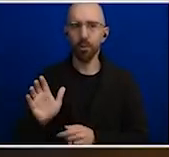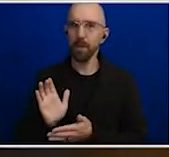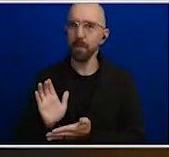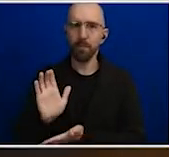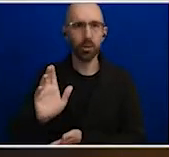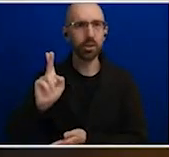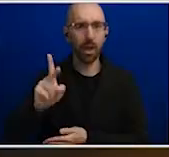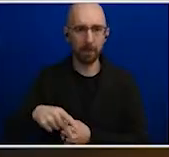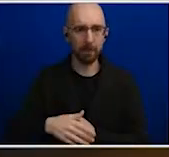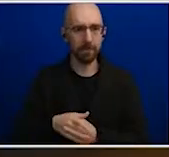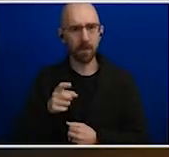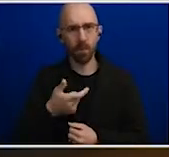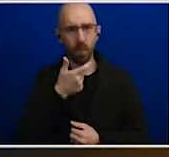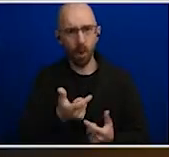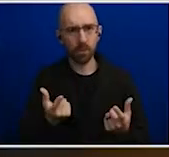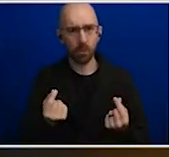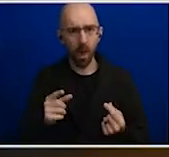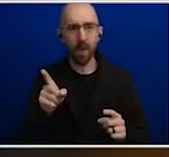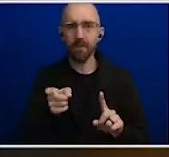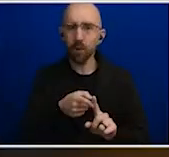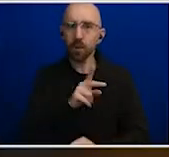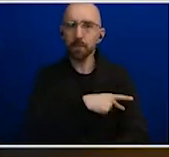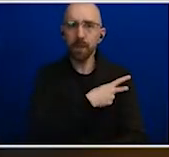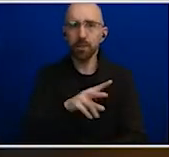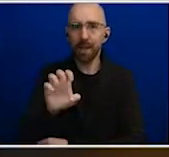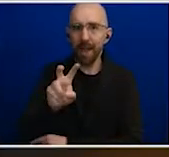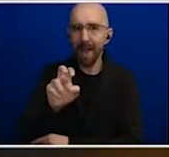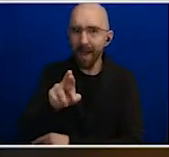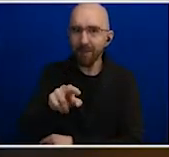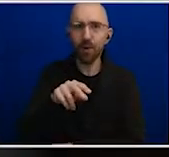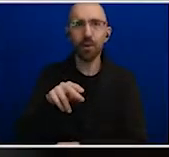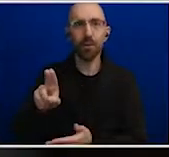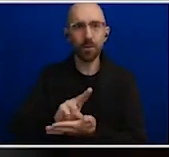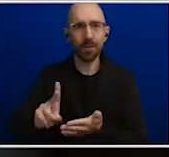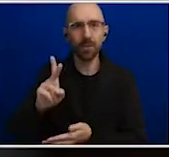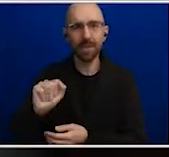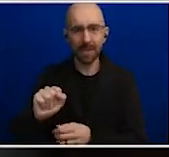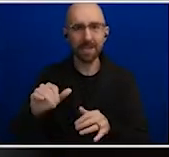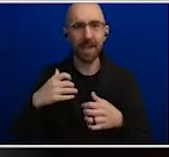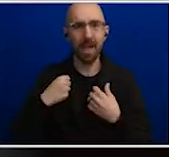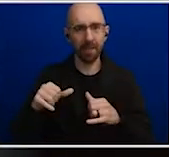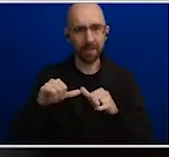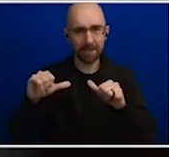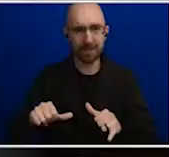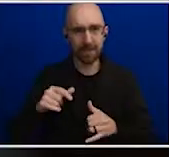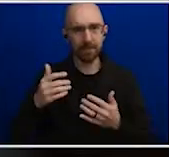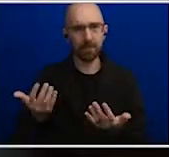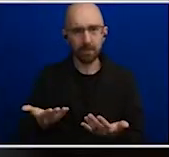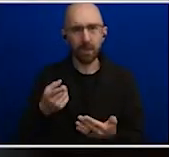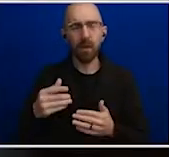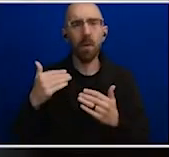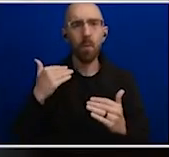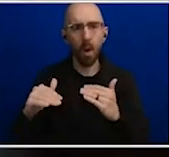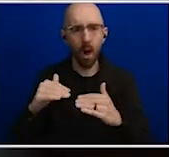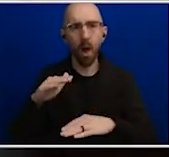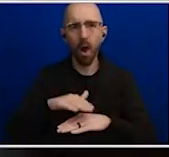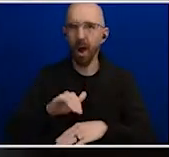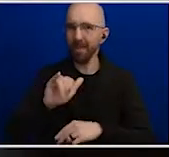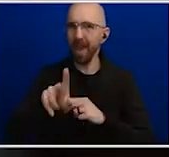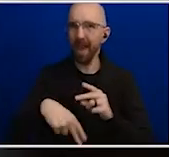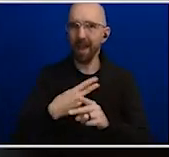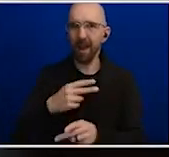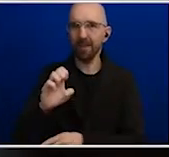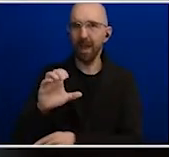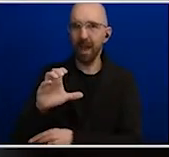watching the first patient ever at the University of Kansas Health System to walk while on this kind of ECMO. Here you